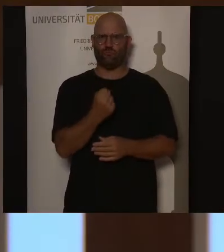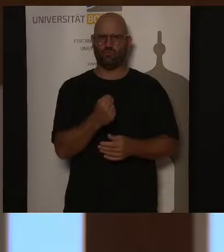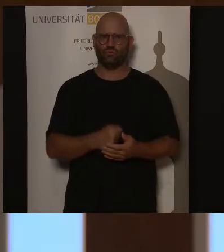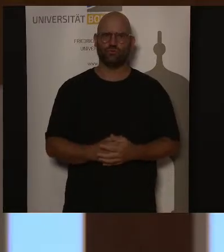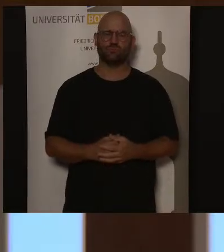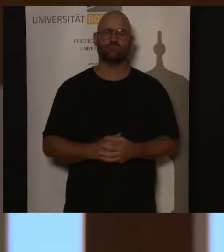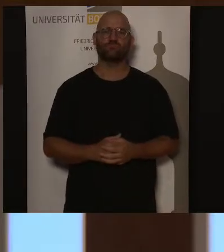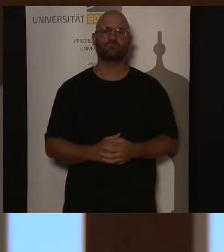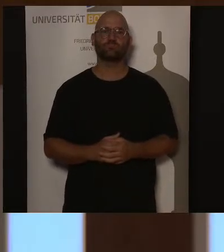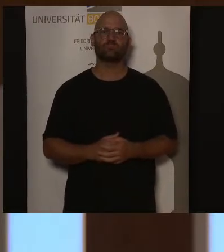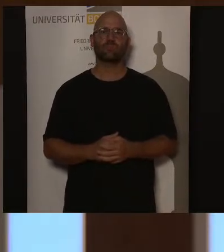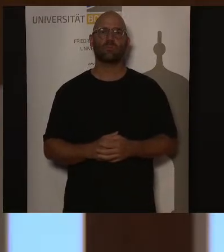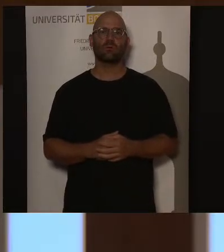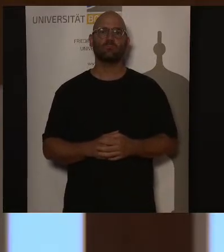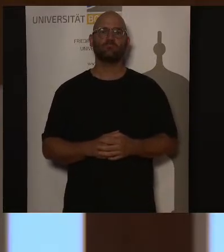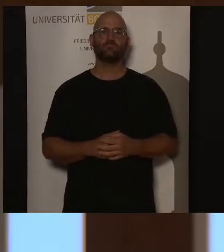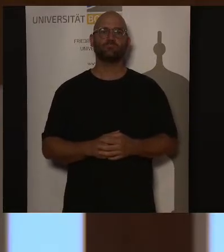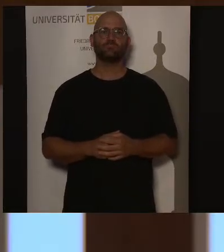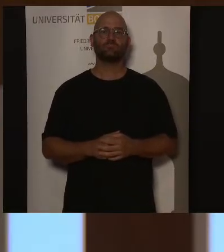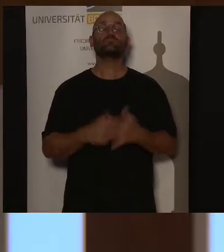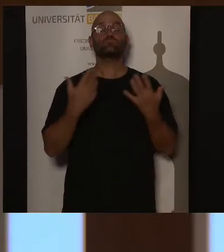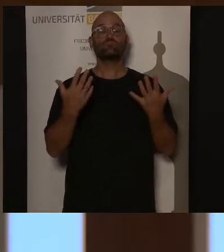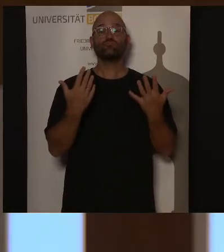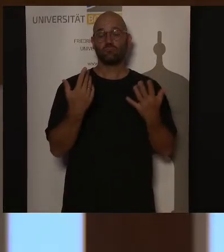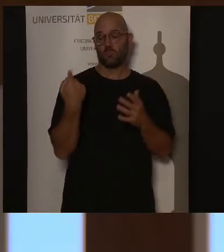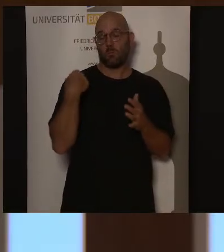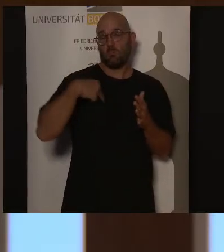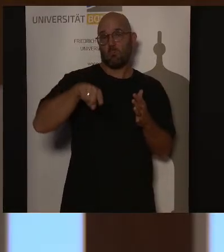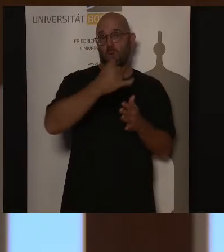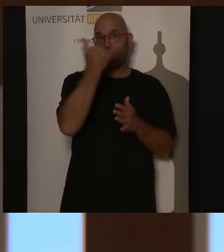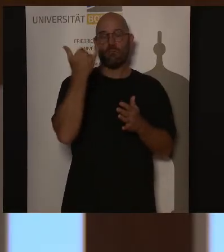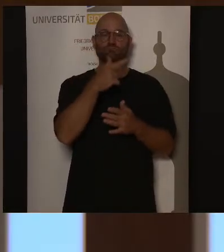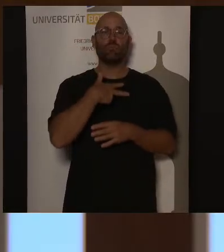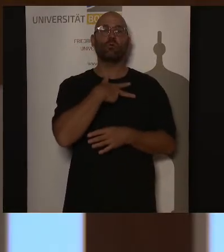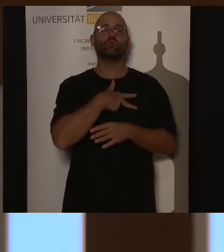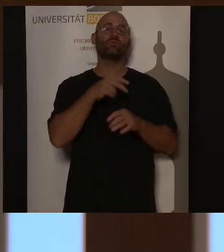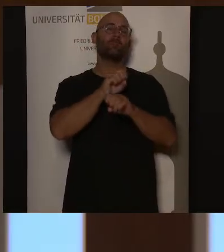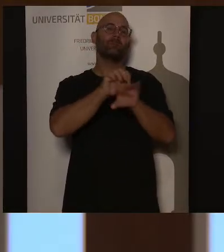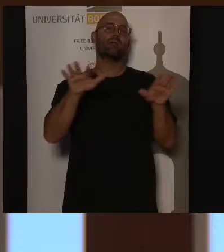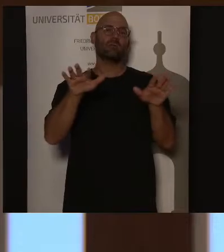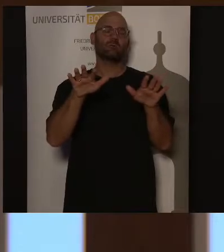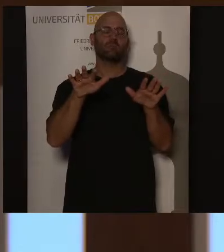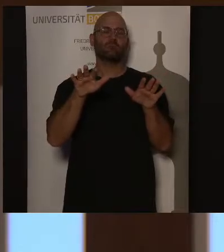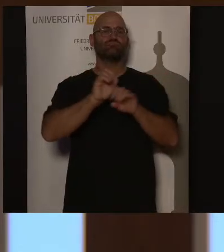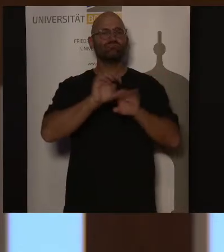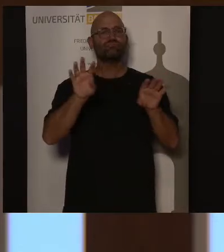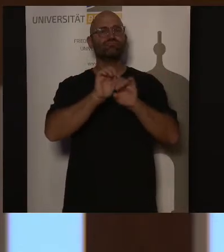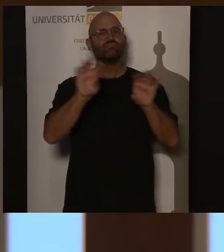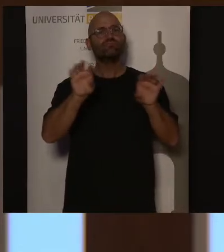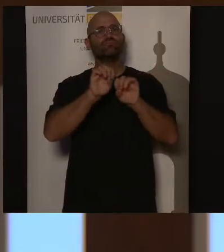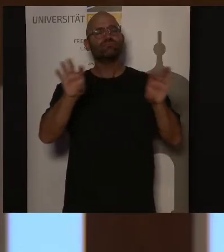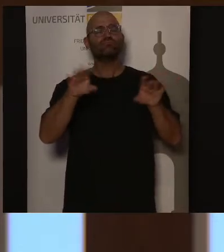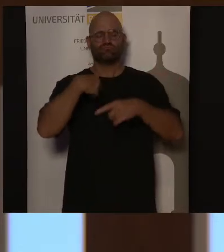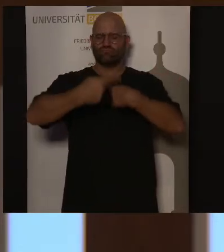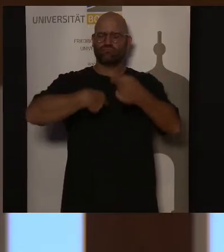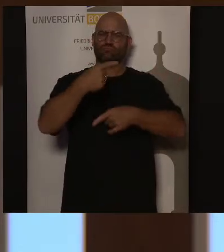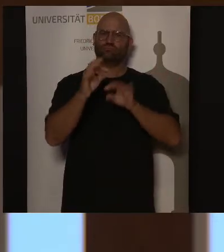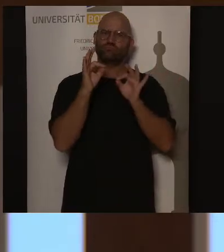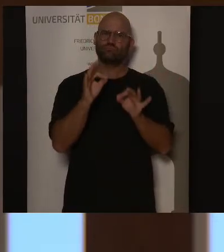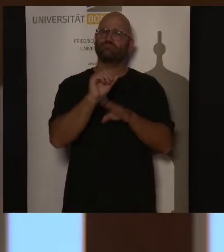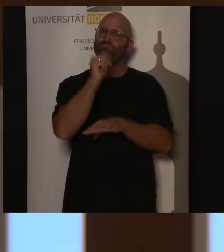support to these people. It's worked out fine so far.